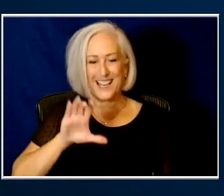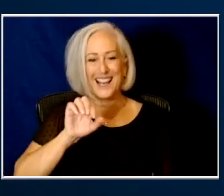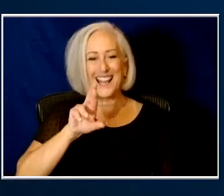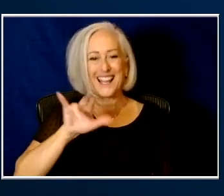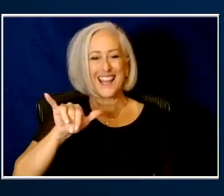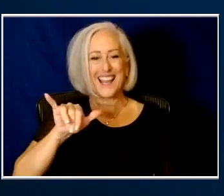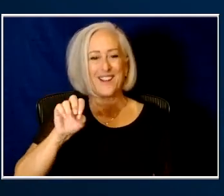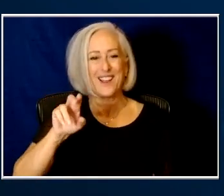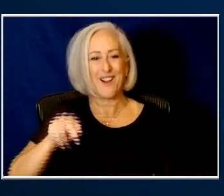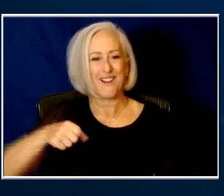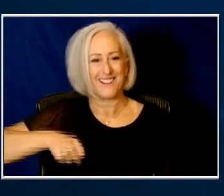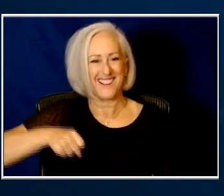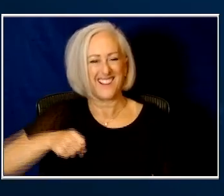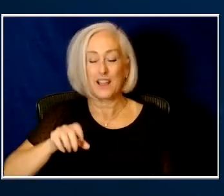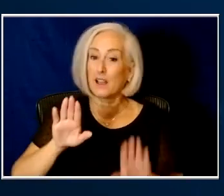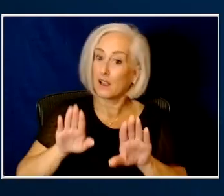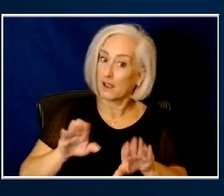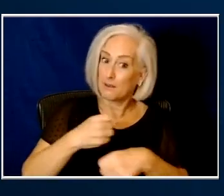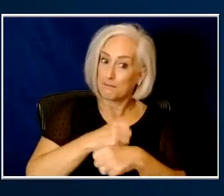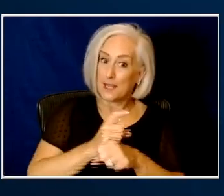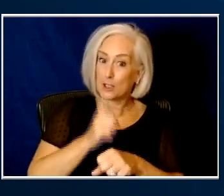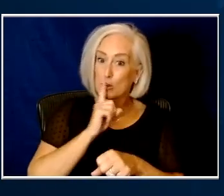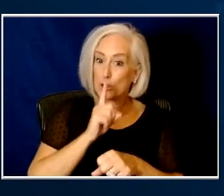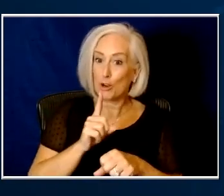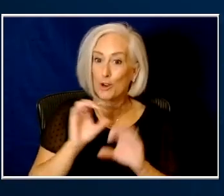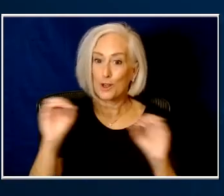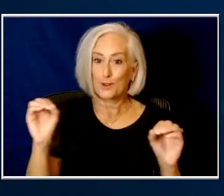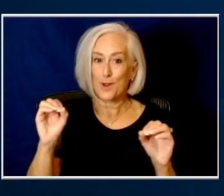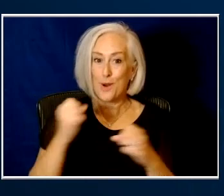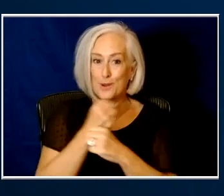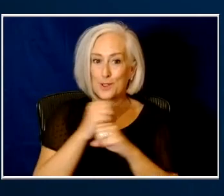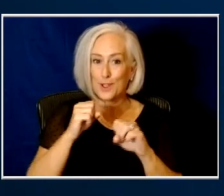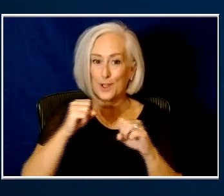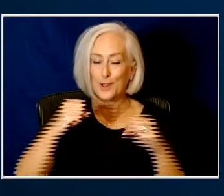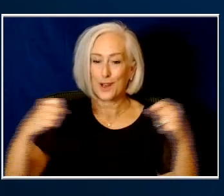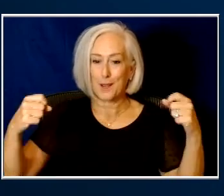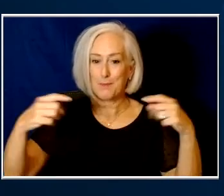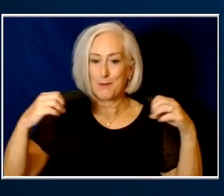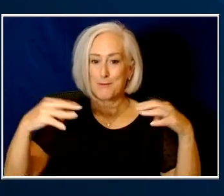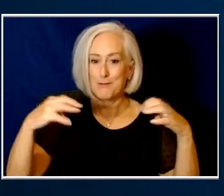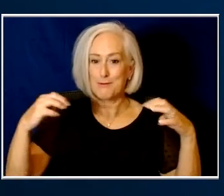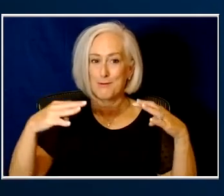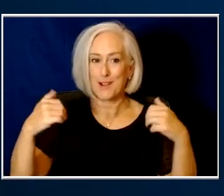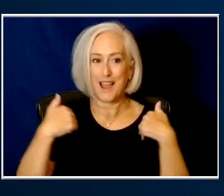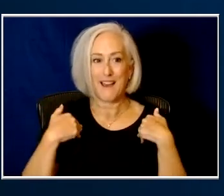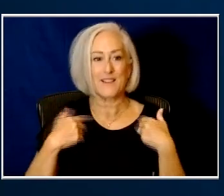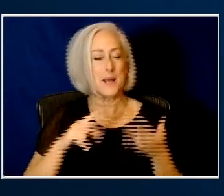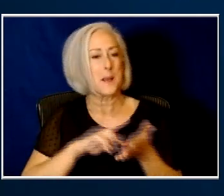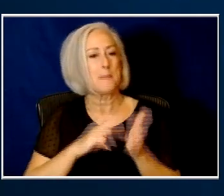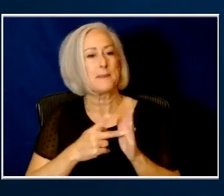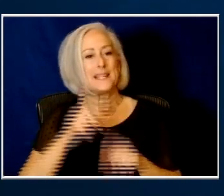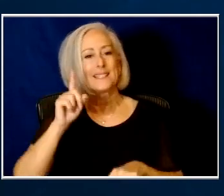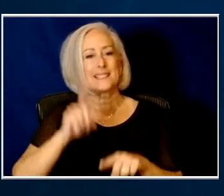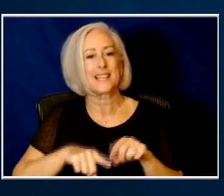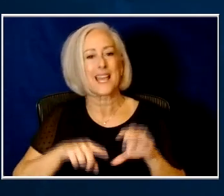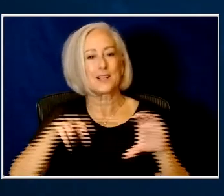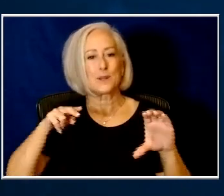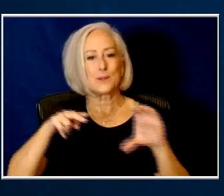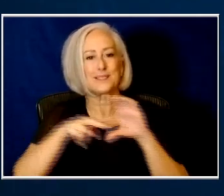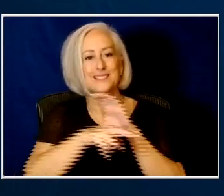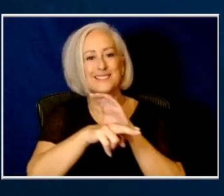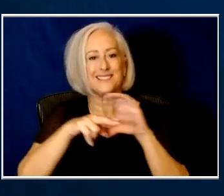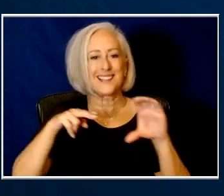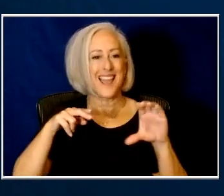get radiated to the TSA. No radiation. So let's see, that means it really can't go through the camera thing that they're the scanner then. It cannot, yeah. Guys,